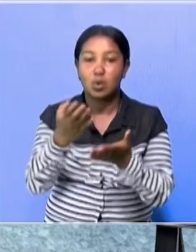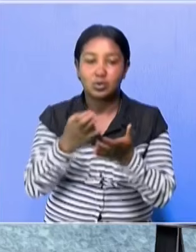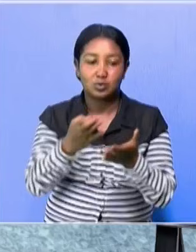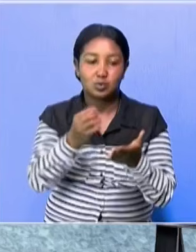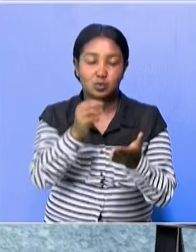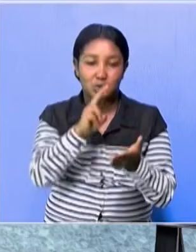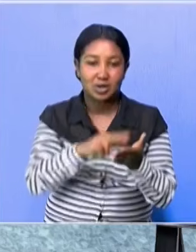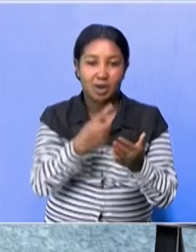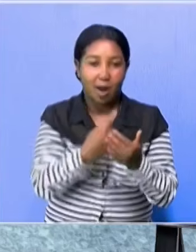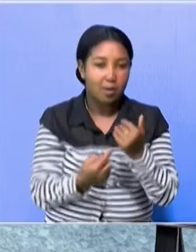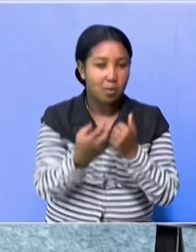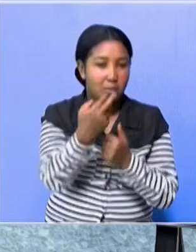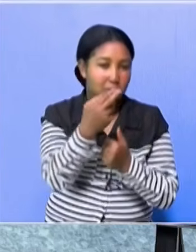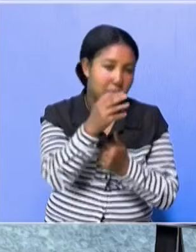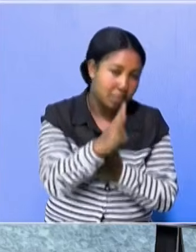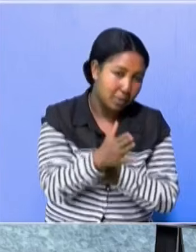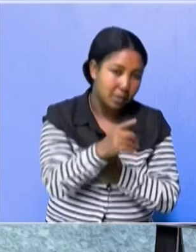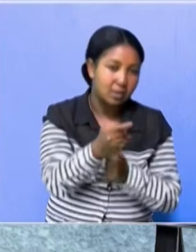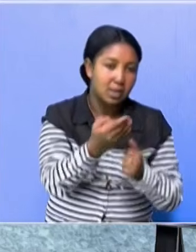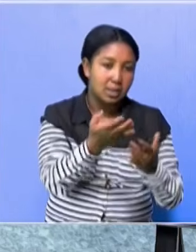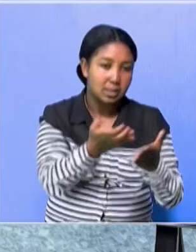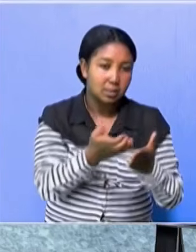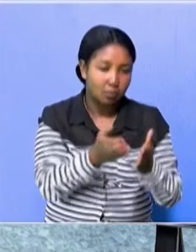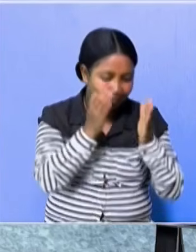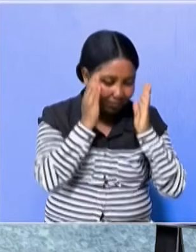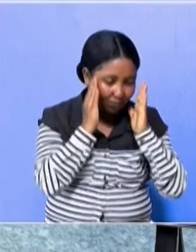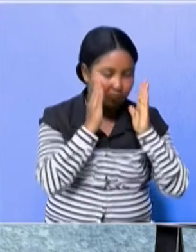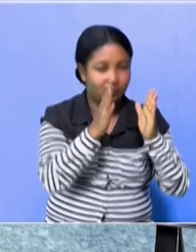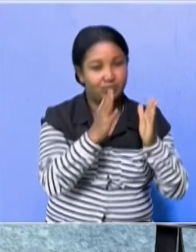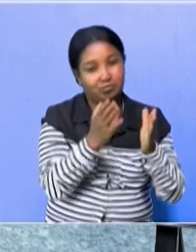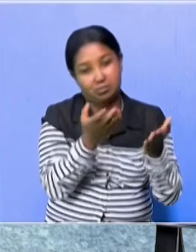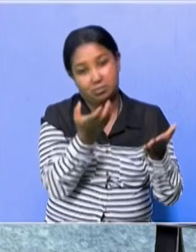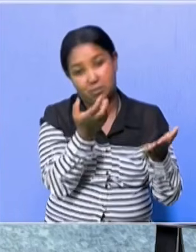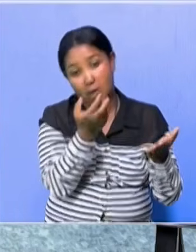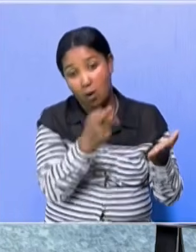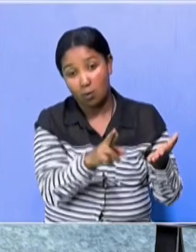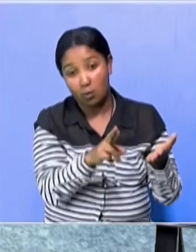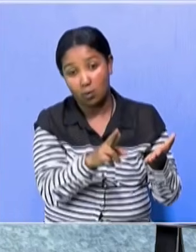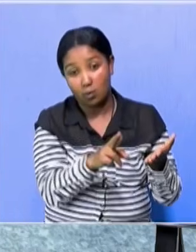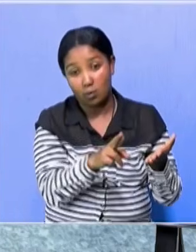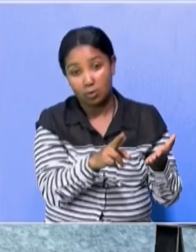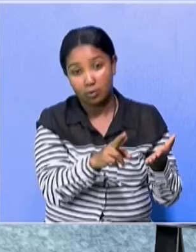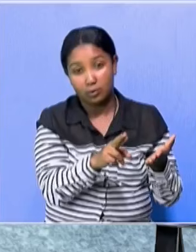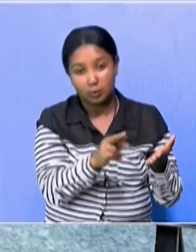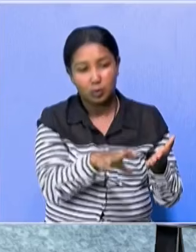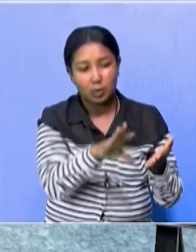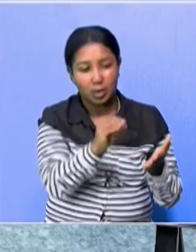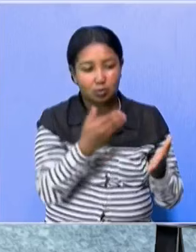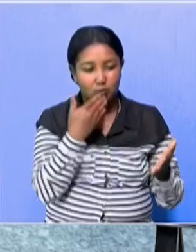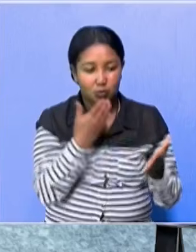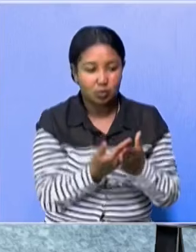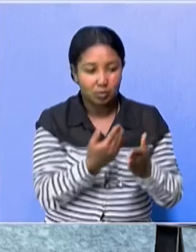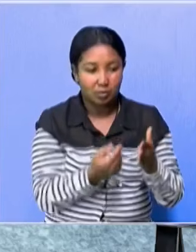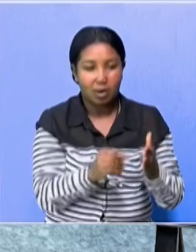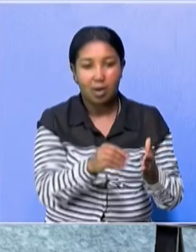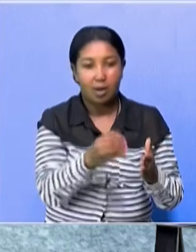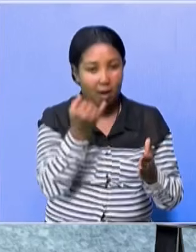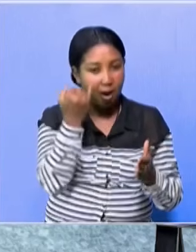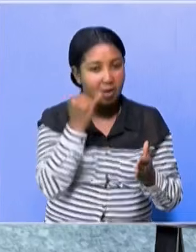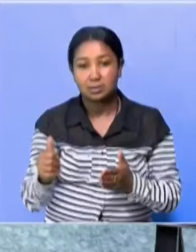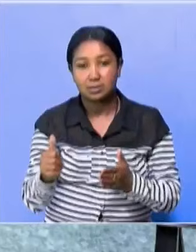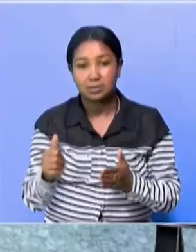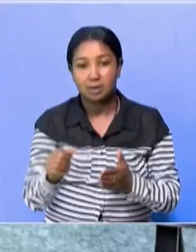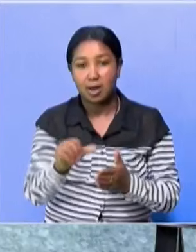alone, maybe they need concentration in order to get some ideas from the reading